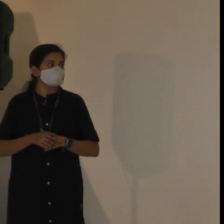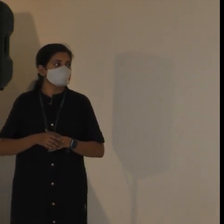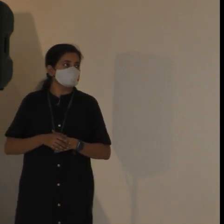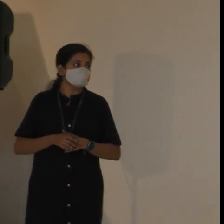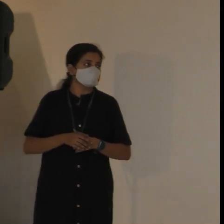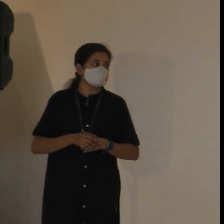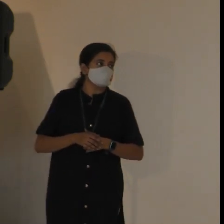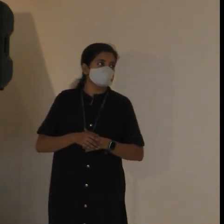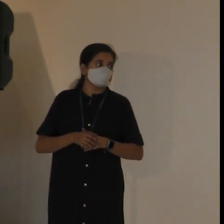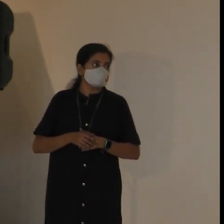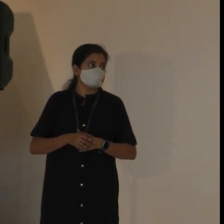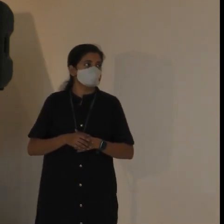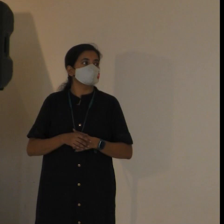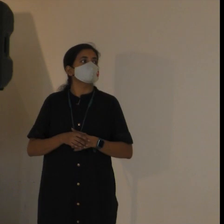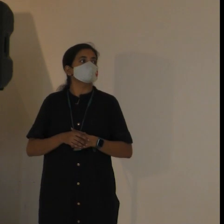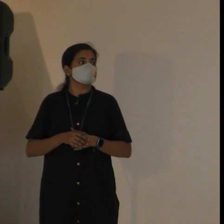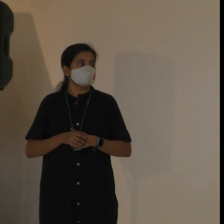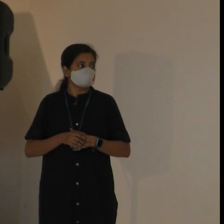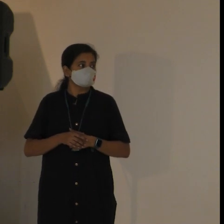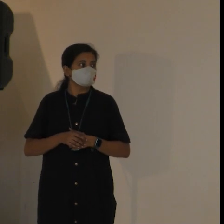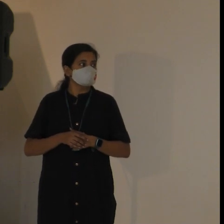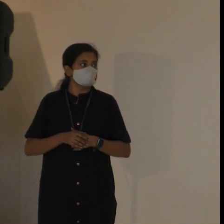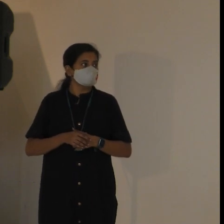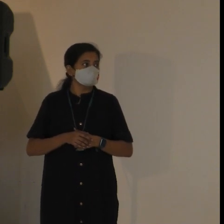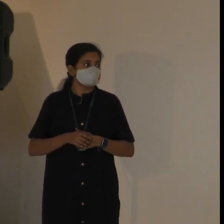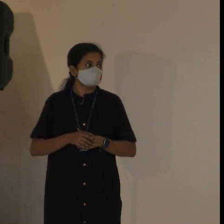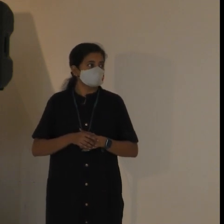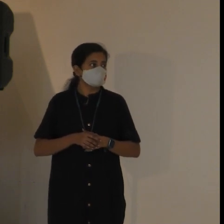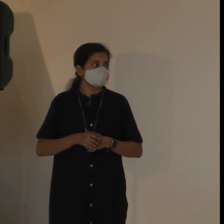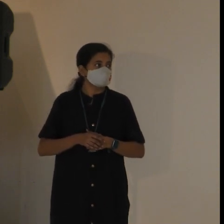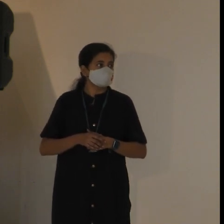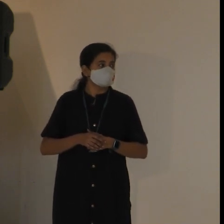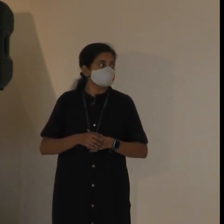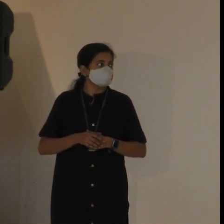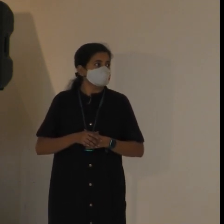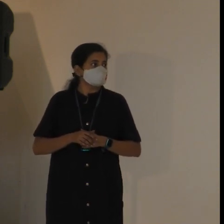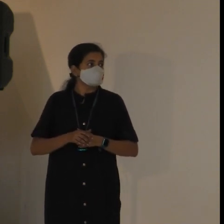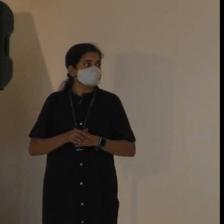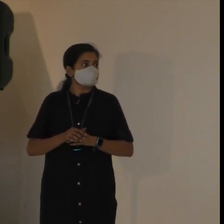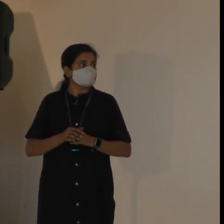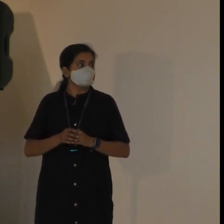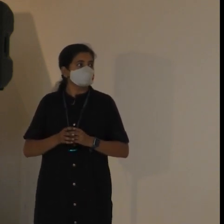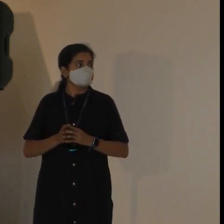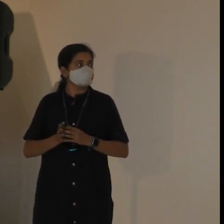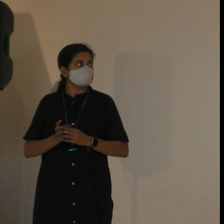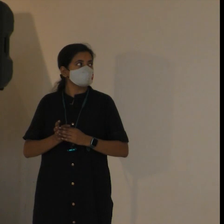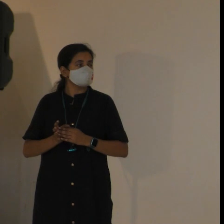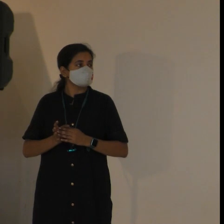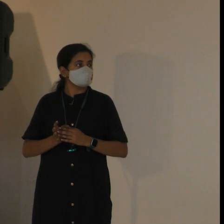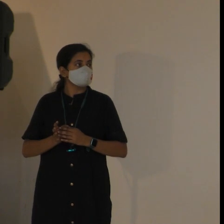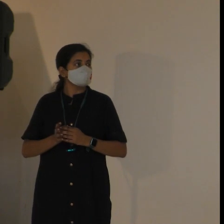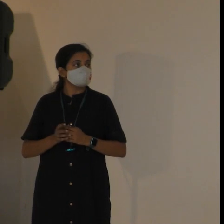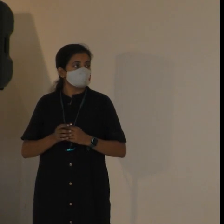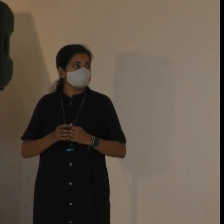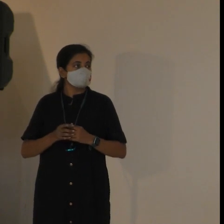We discussed this topic to death. And that is not a very good connotative sentence here. Sorry.